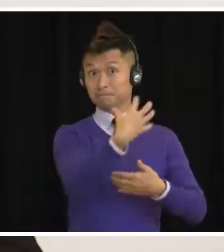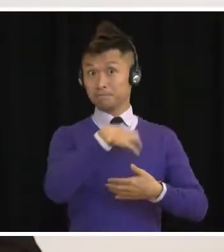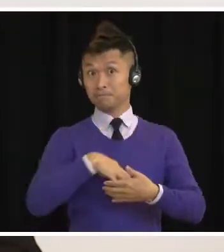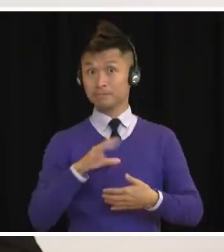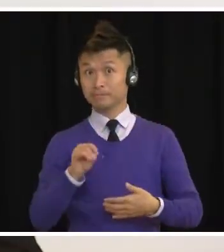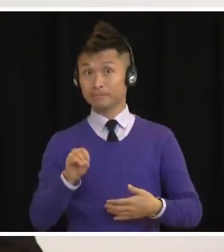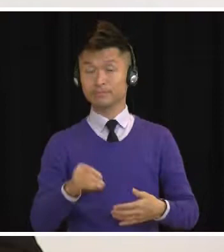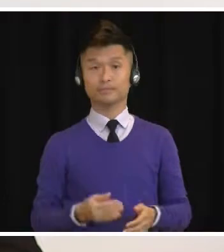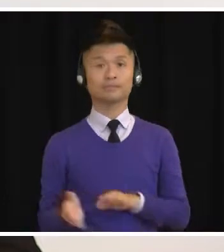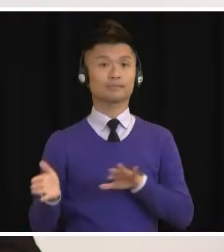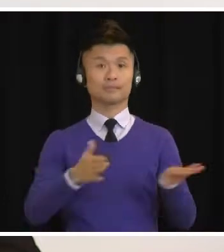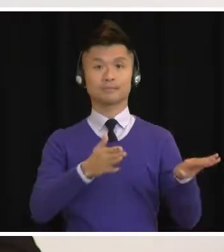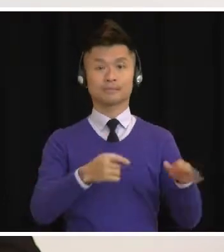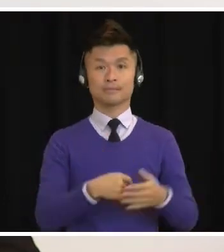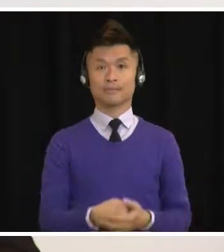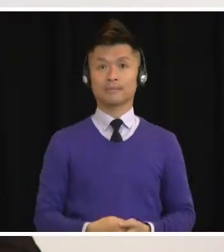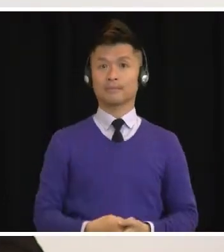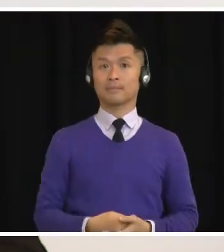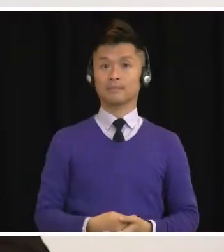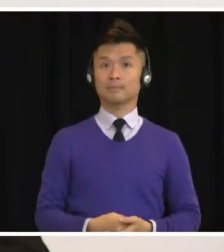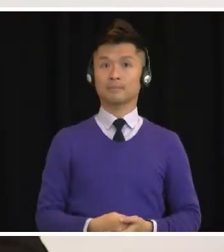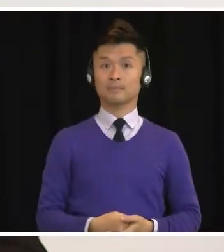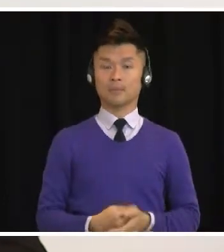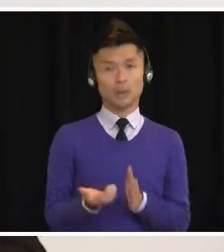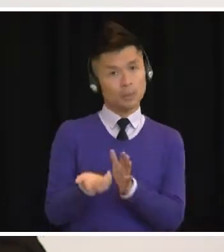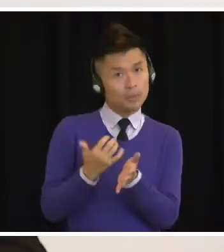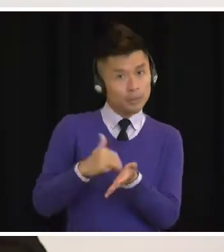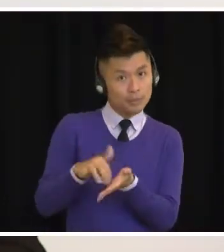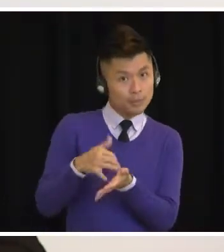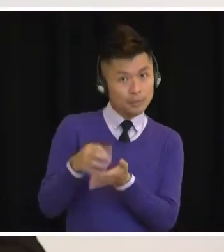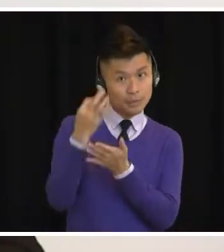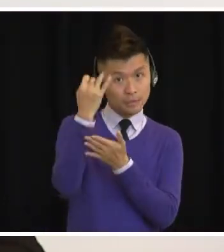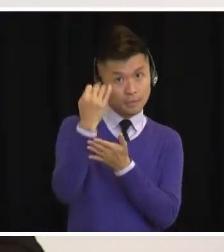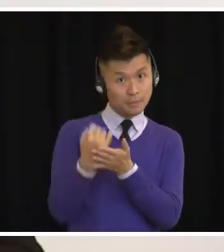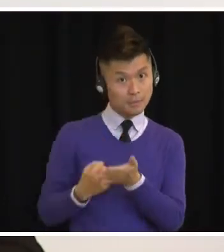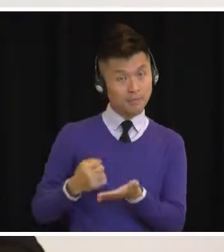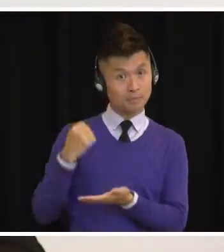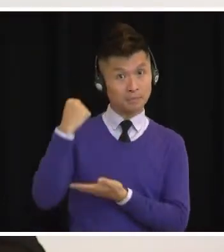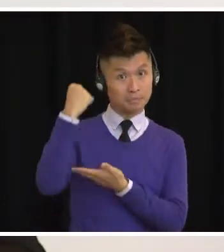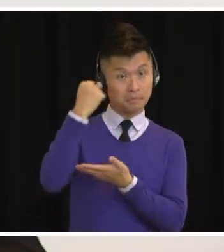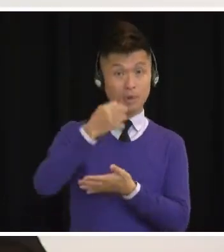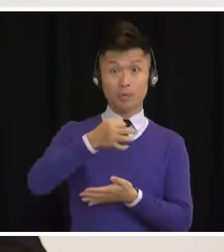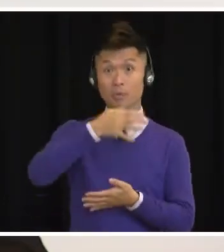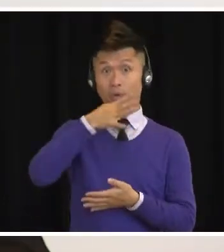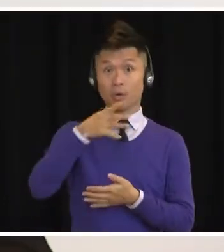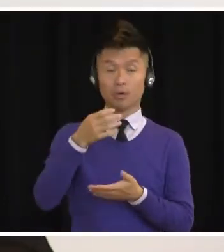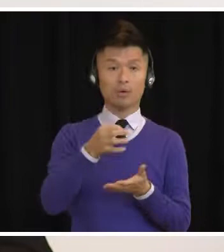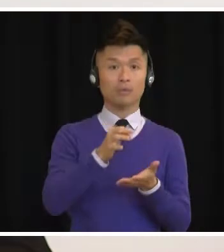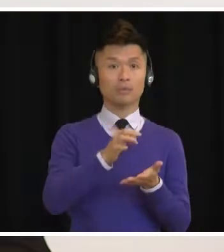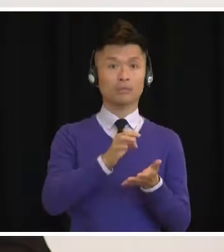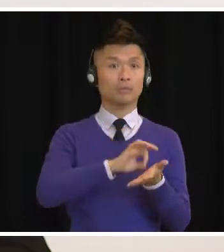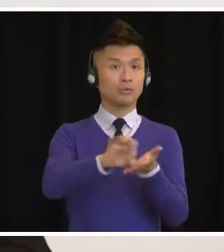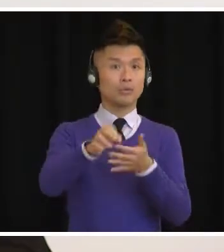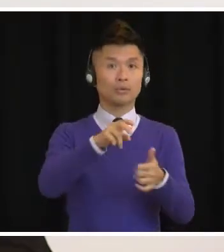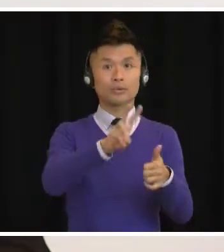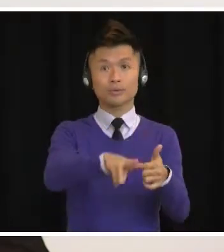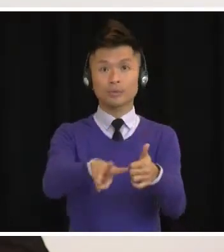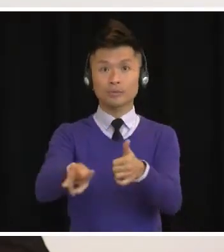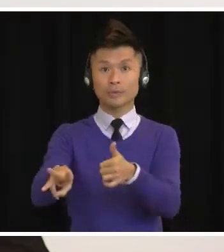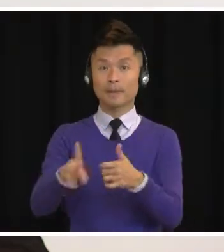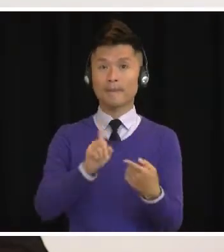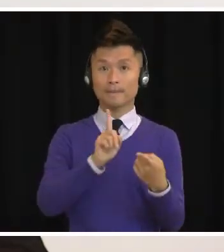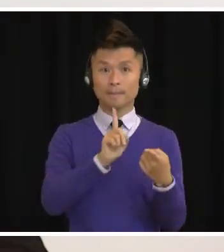budget or the right budget for the training, for an effective training. And I would like to ask